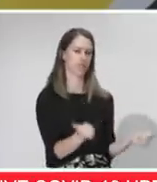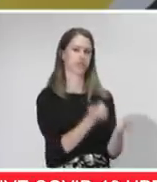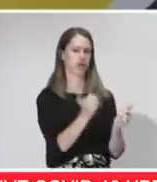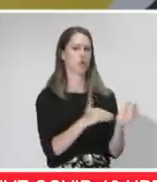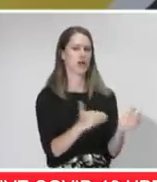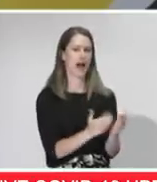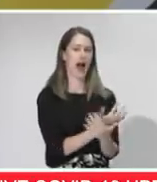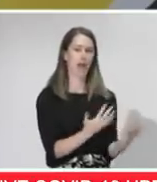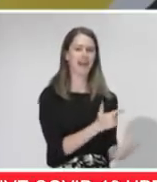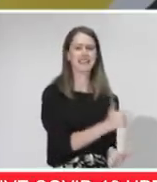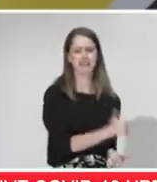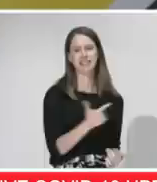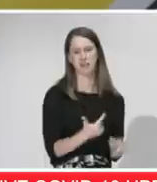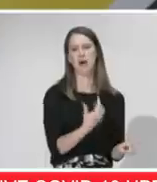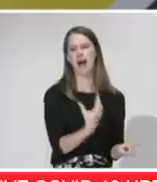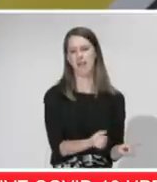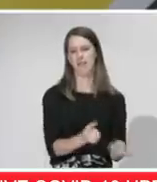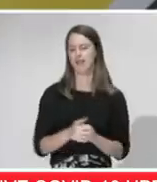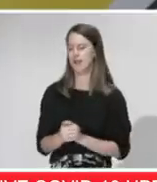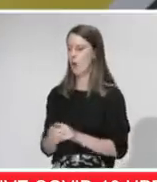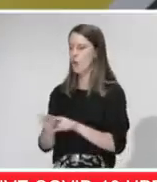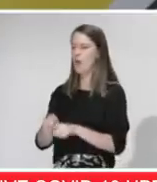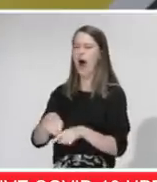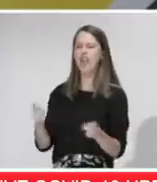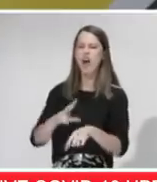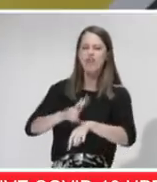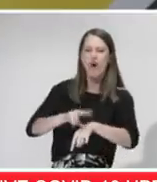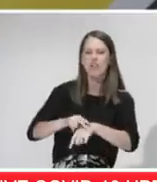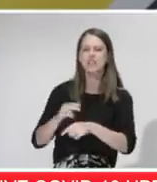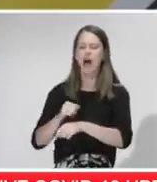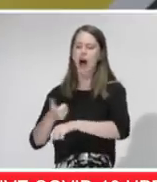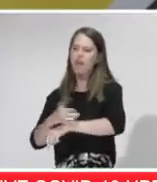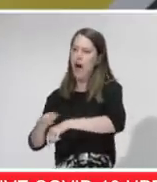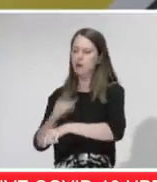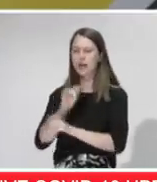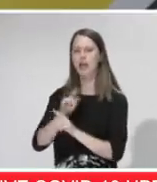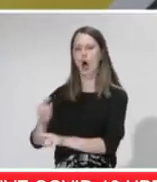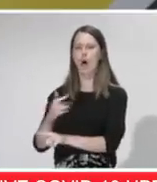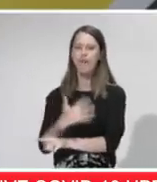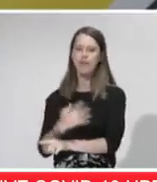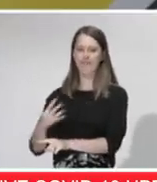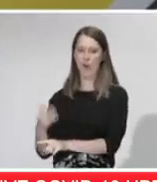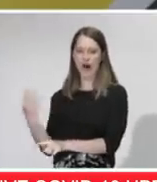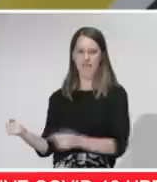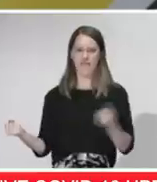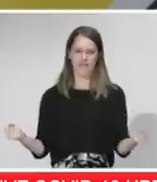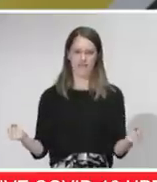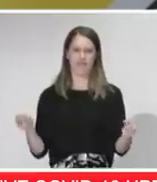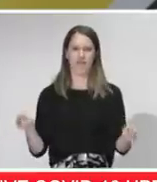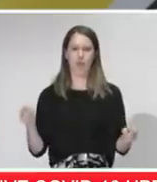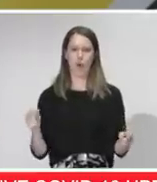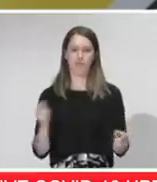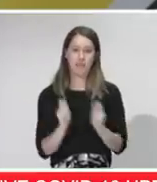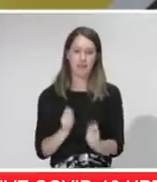the country we now have 77 active and 54 designated general practices, swabbing centres and mobile